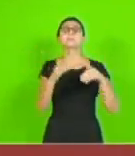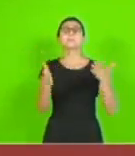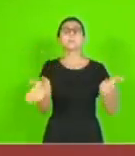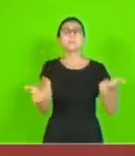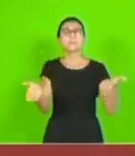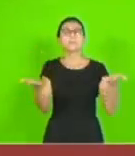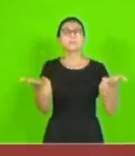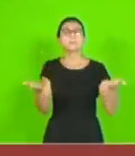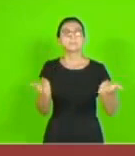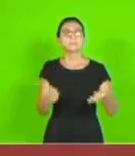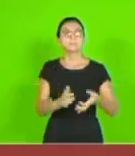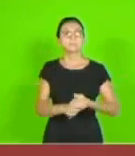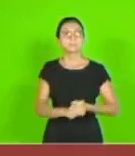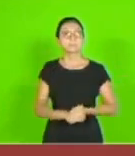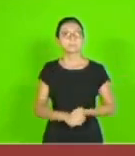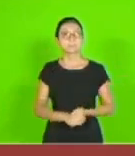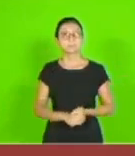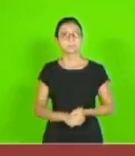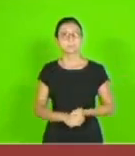Let's go.